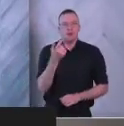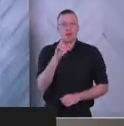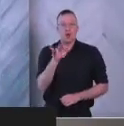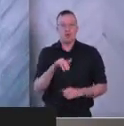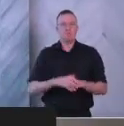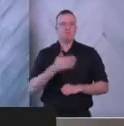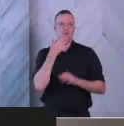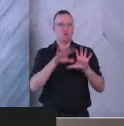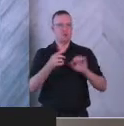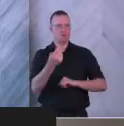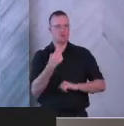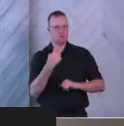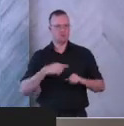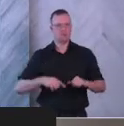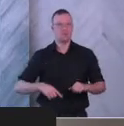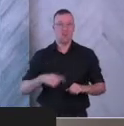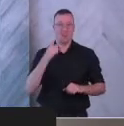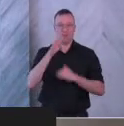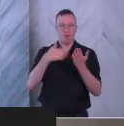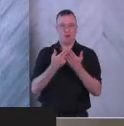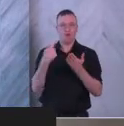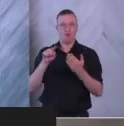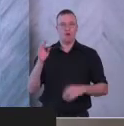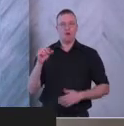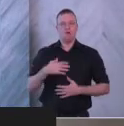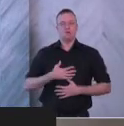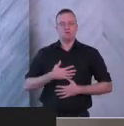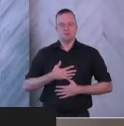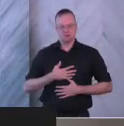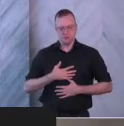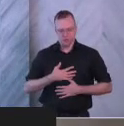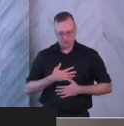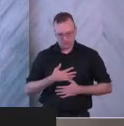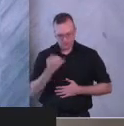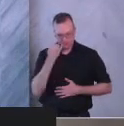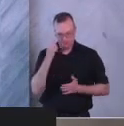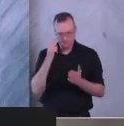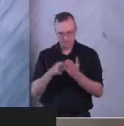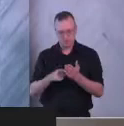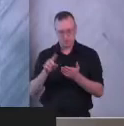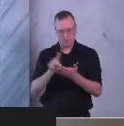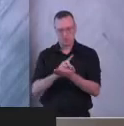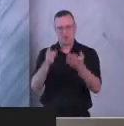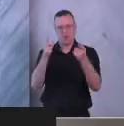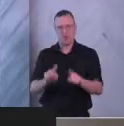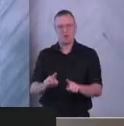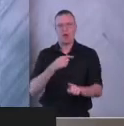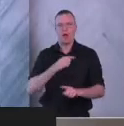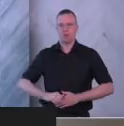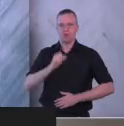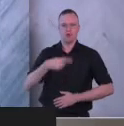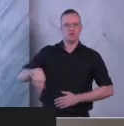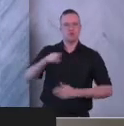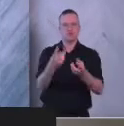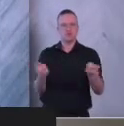Yeah, thank you very much for that. And I think we all hang our heads with sadness when we see discrimination. And I'm proud of this group that we